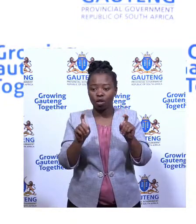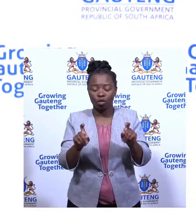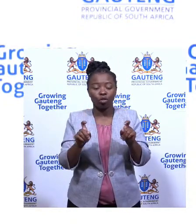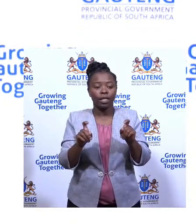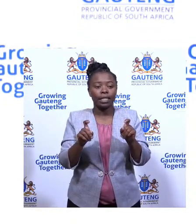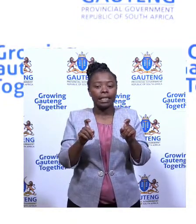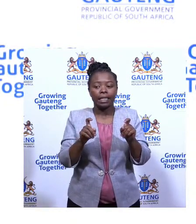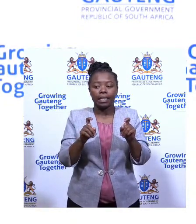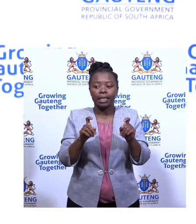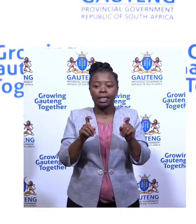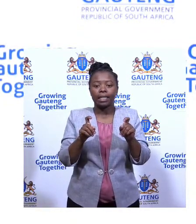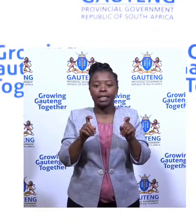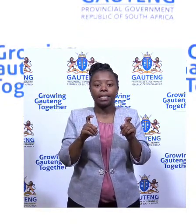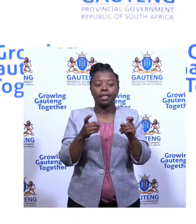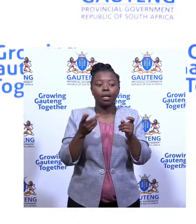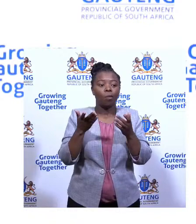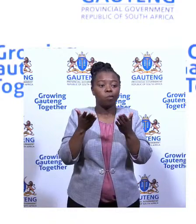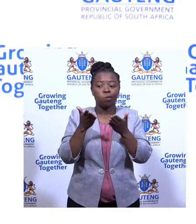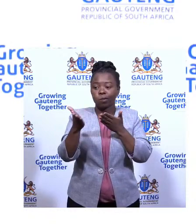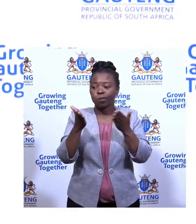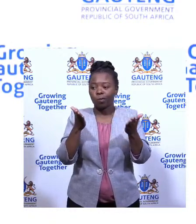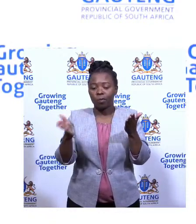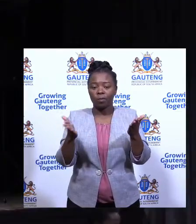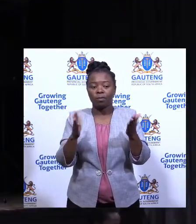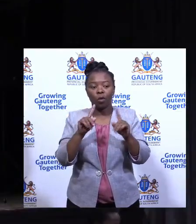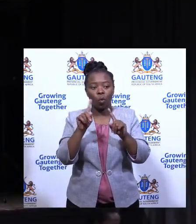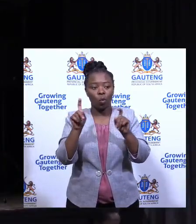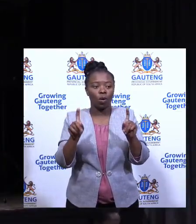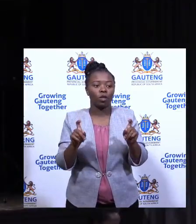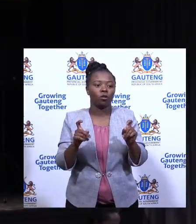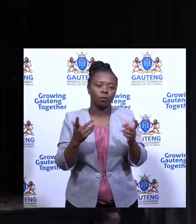that are there to deal with.